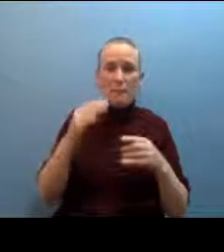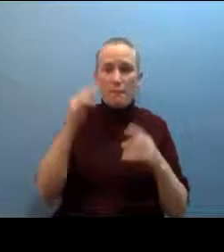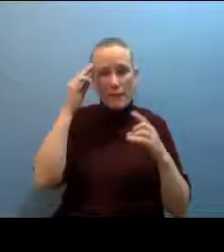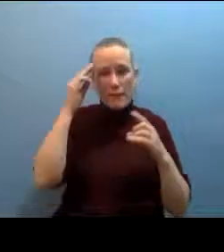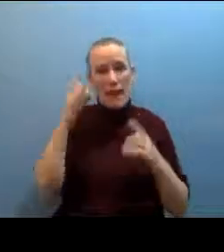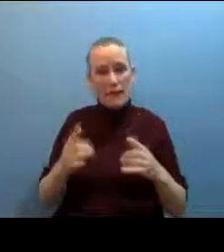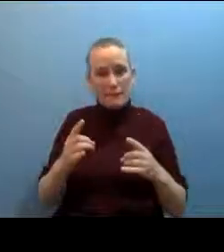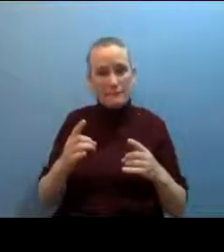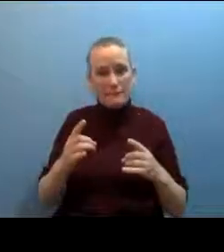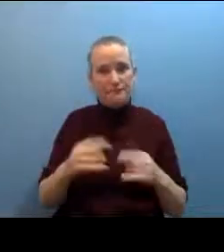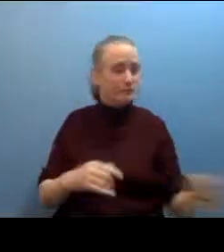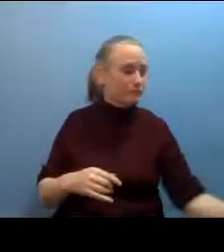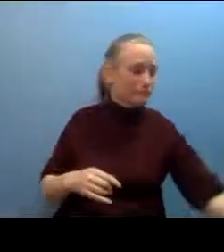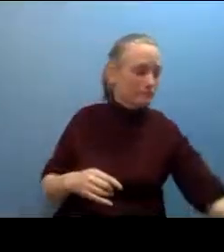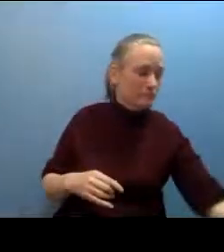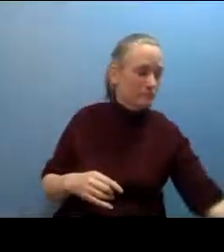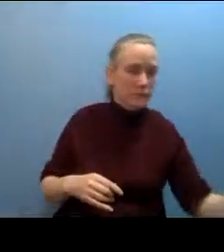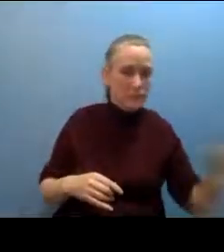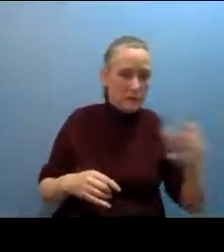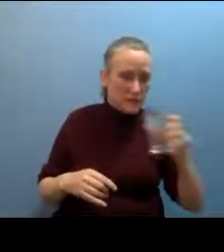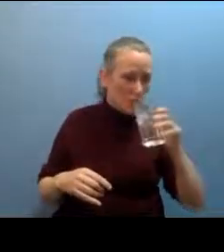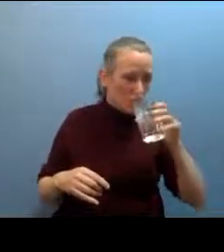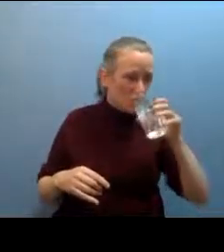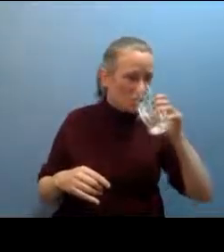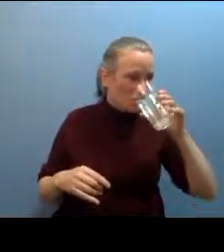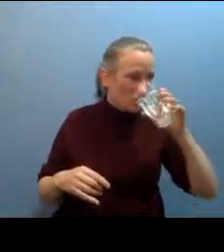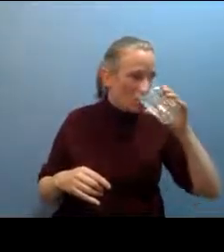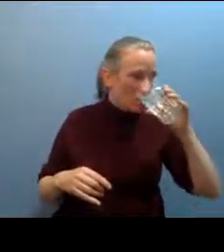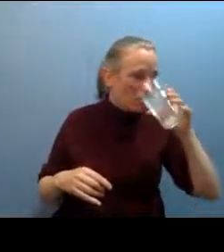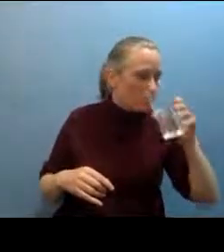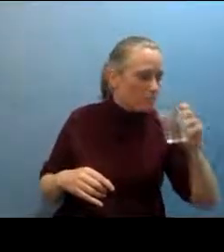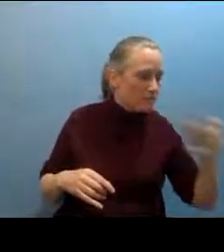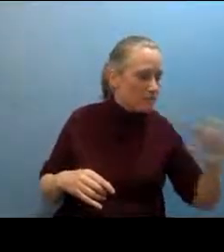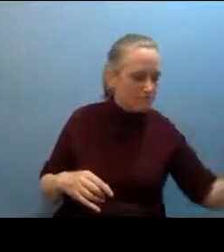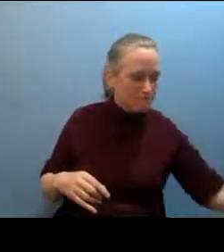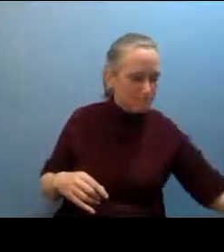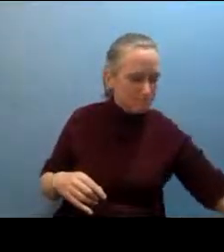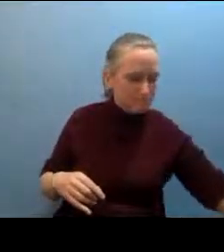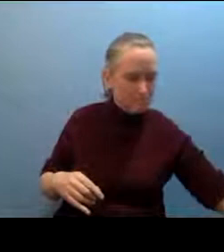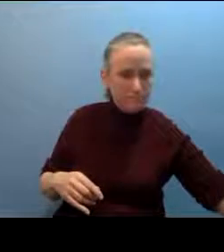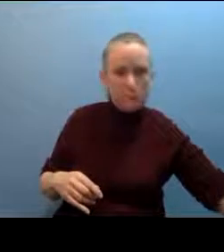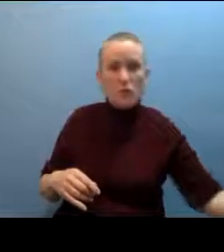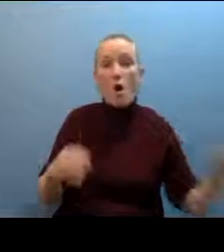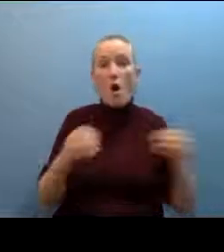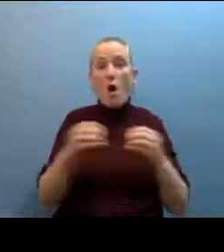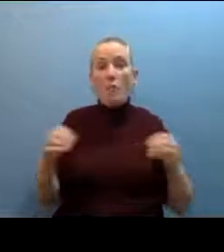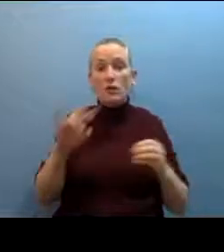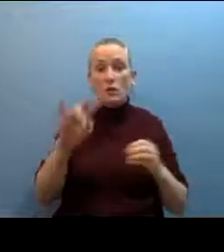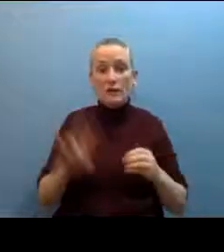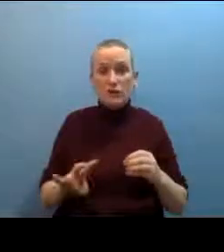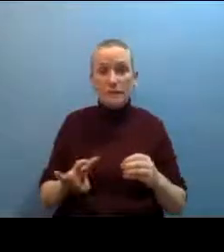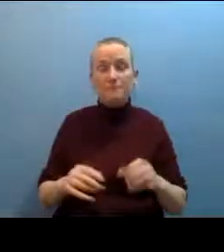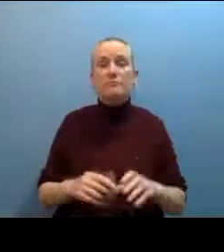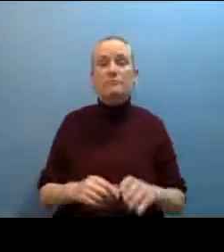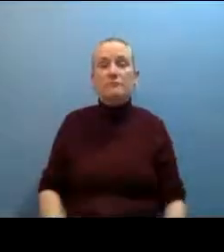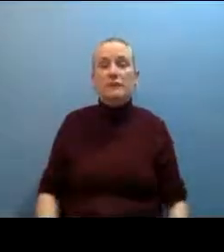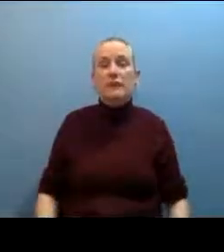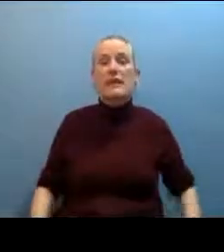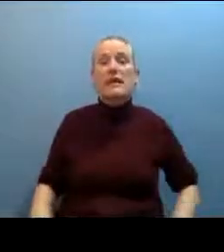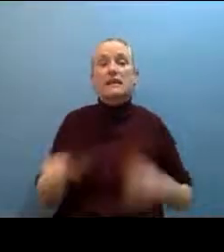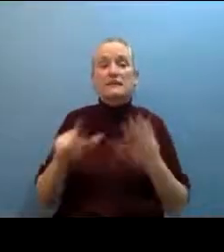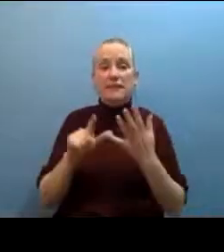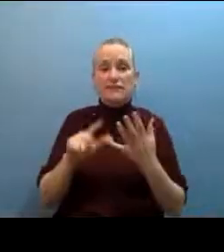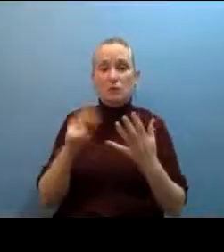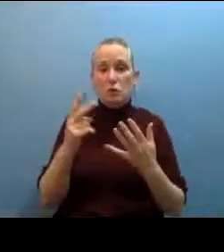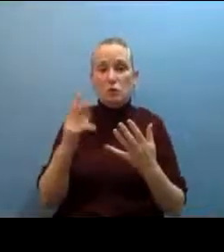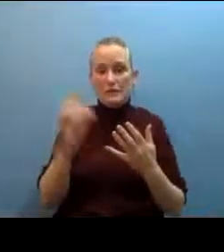experienced. So it was an open question, and 72% of attendees stated that school was something that they would have